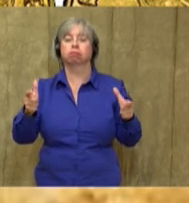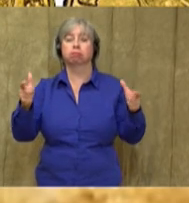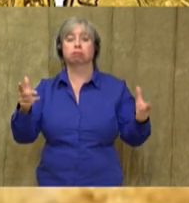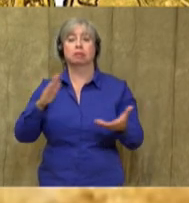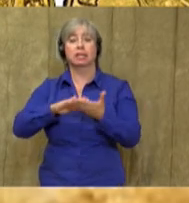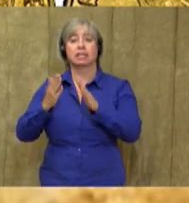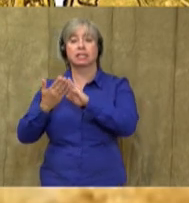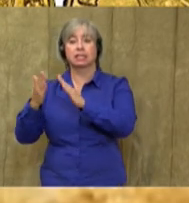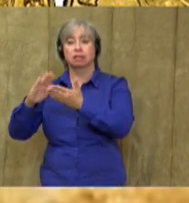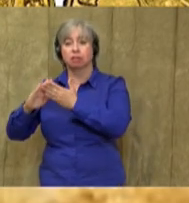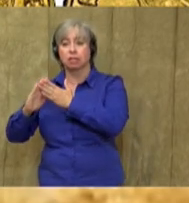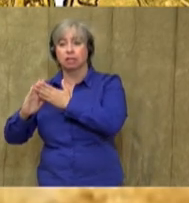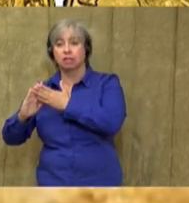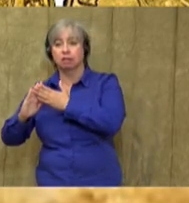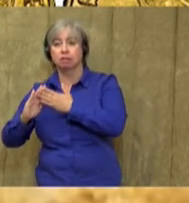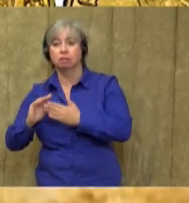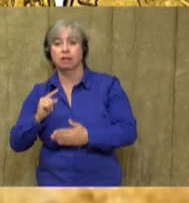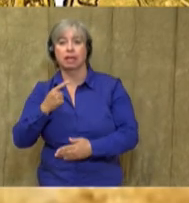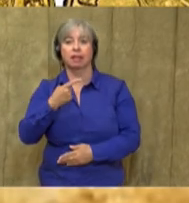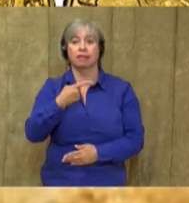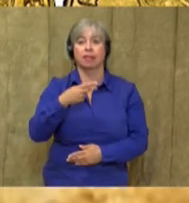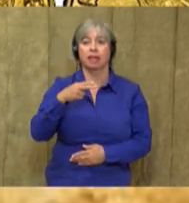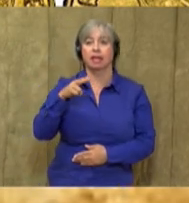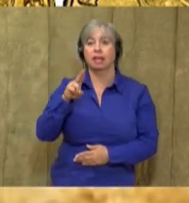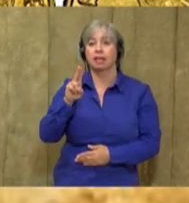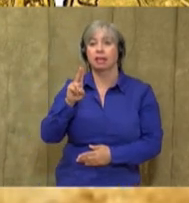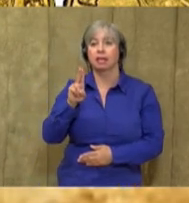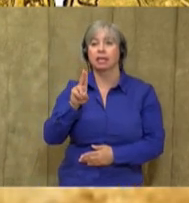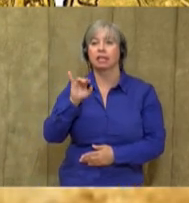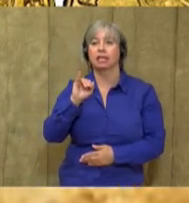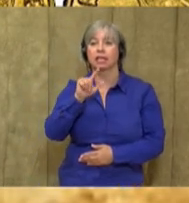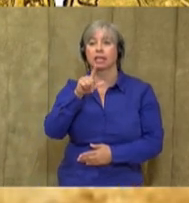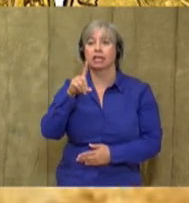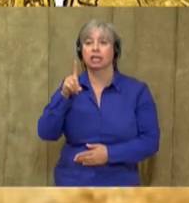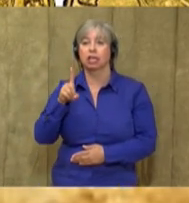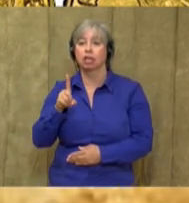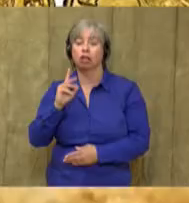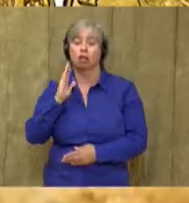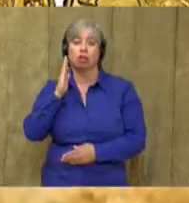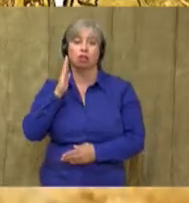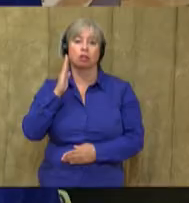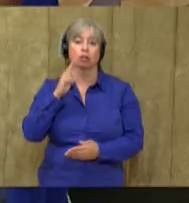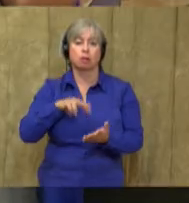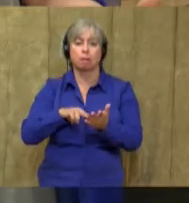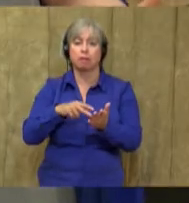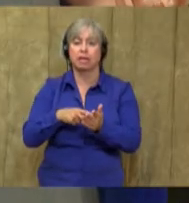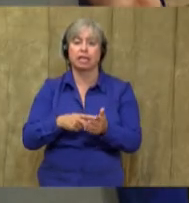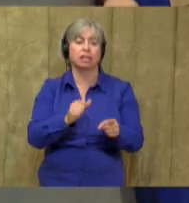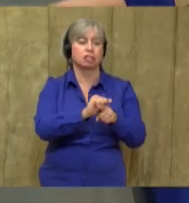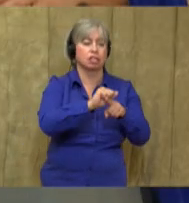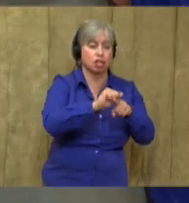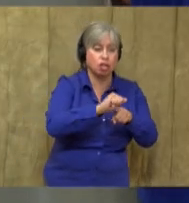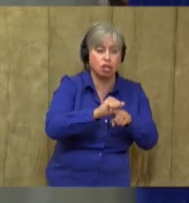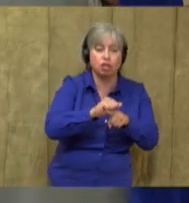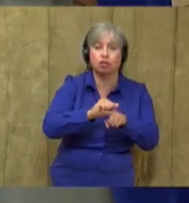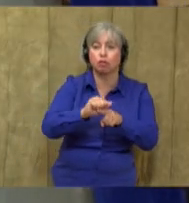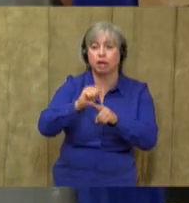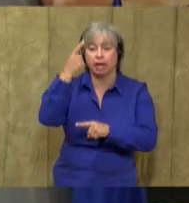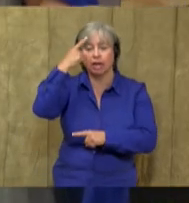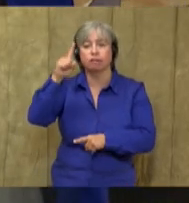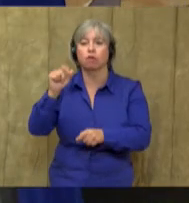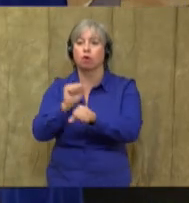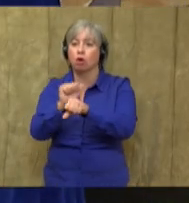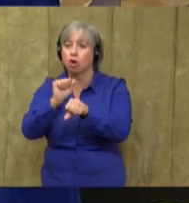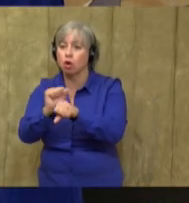have something called guilds, where people are going to be trained as apprentices. They're going to learn new jobs. They're going to learn